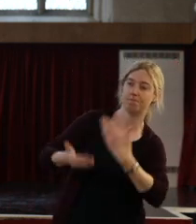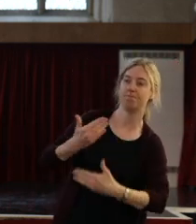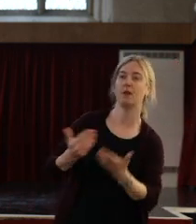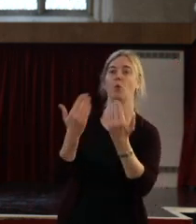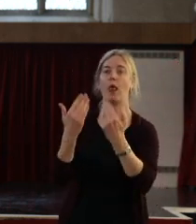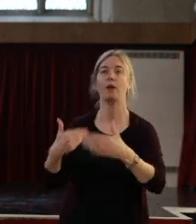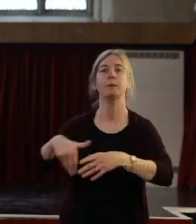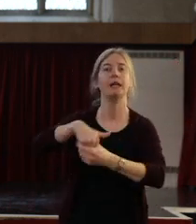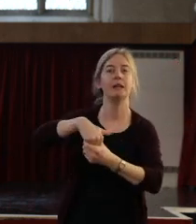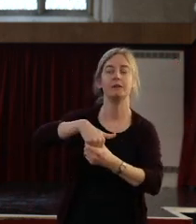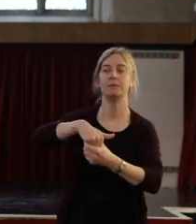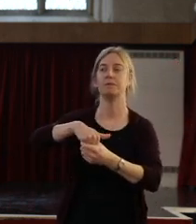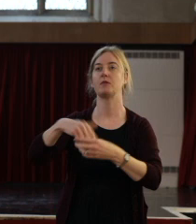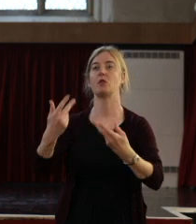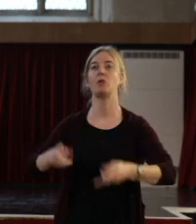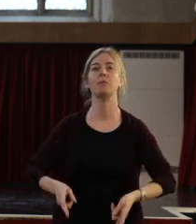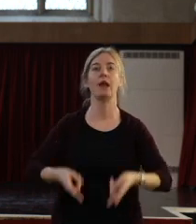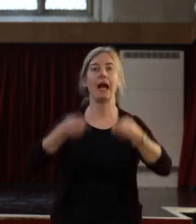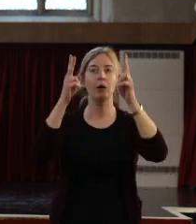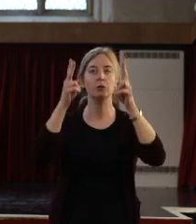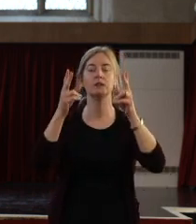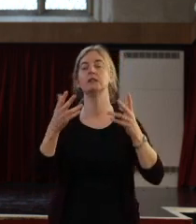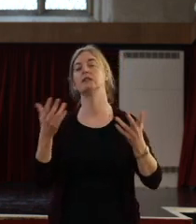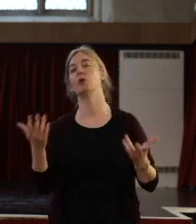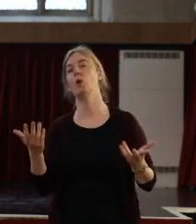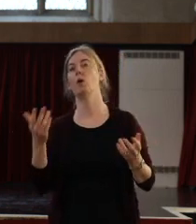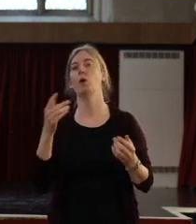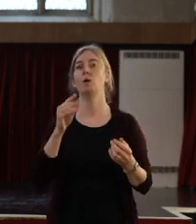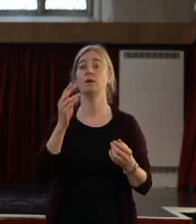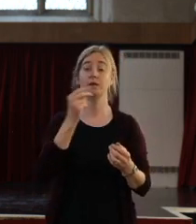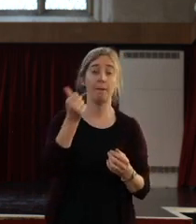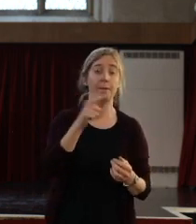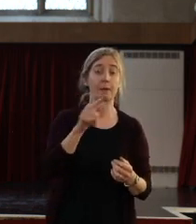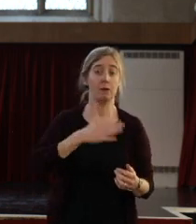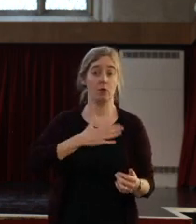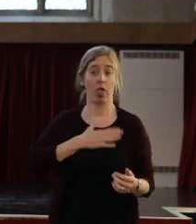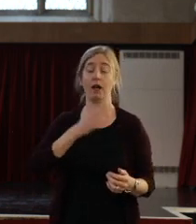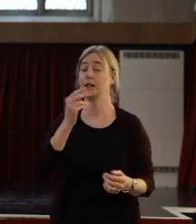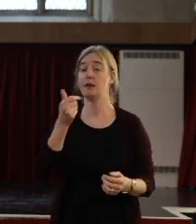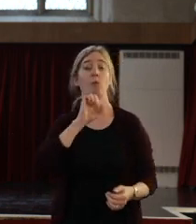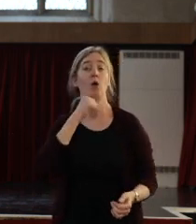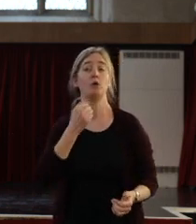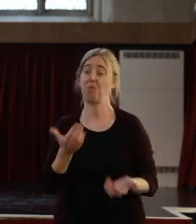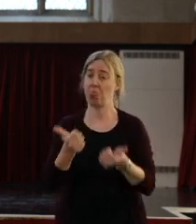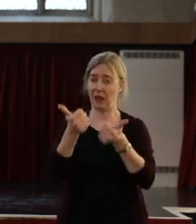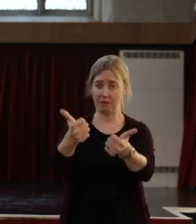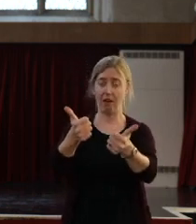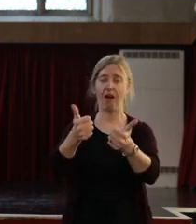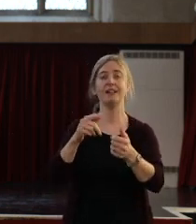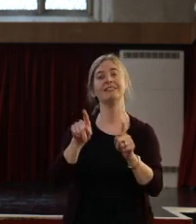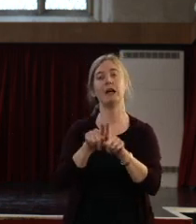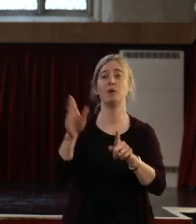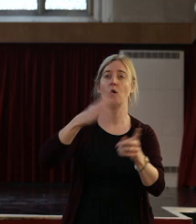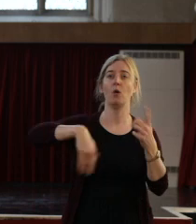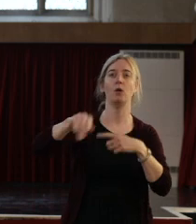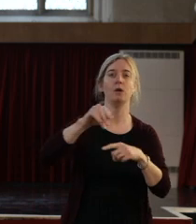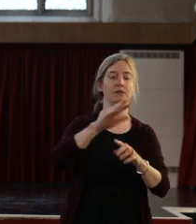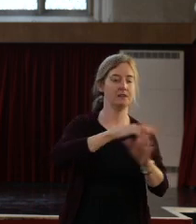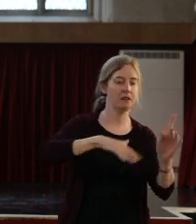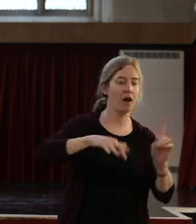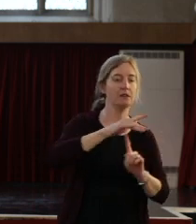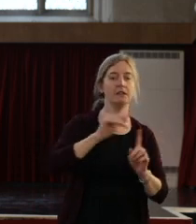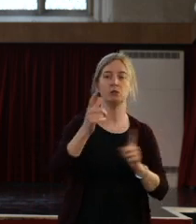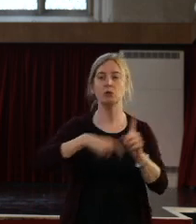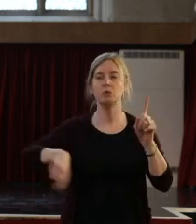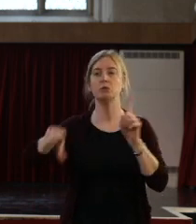a tower block or a housing estate or whatever, you will find people. You're not going to find everybody, but you'll find a percentage, like in every society, in every group of people, who think,